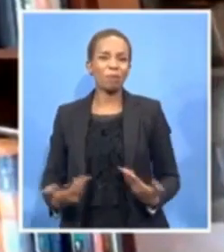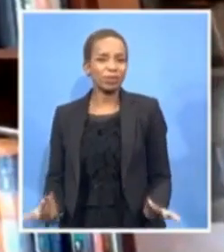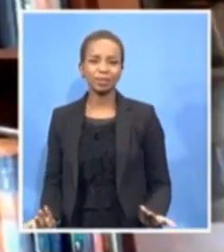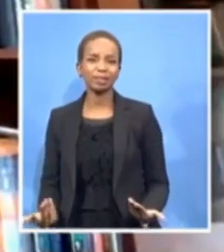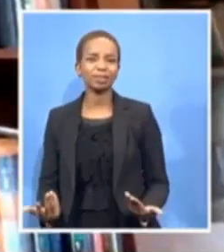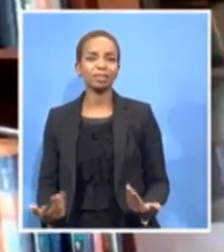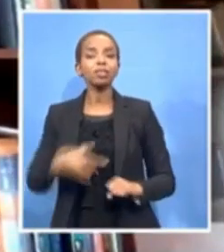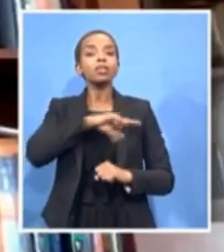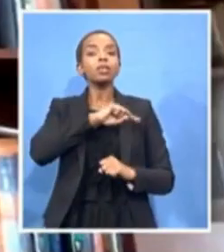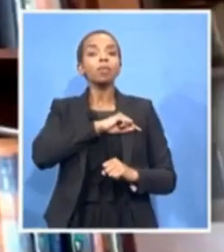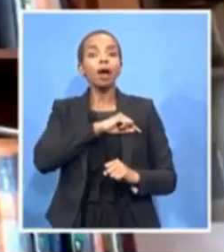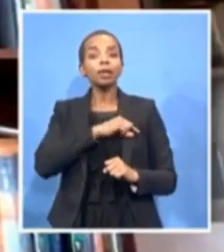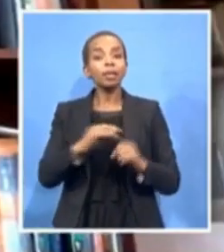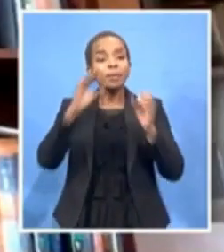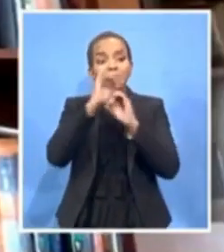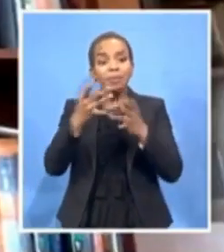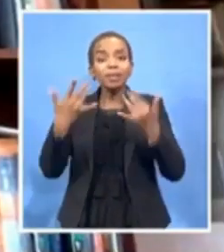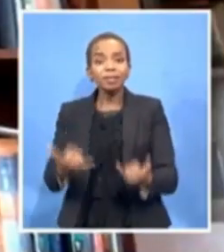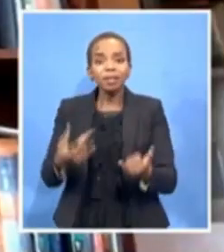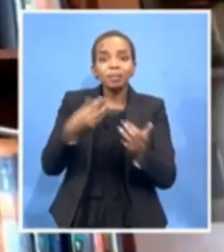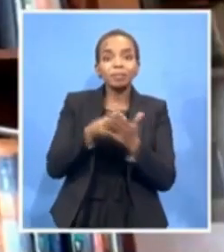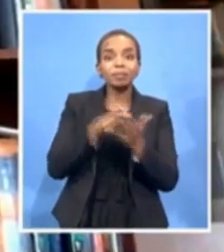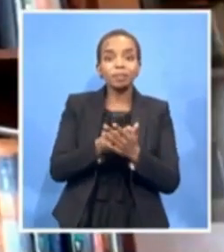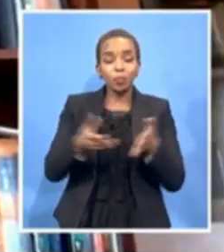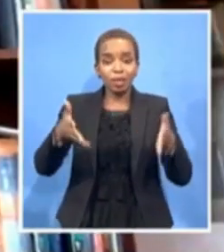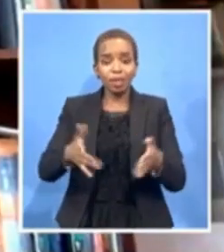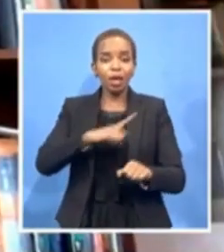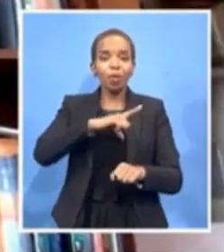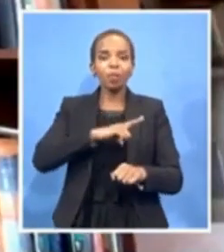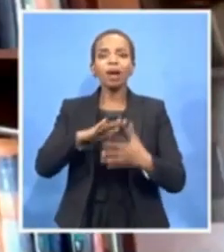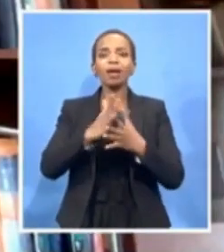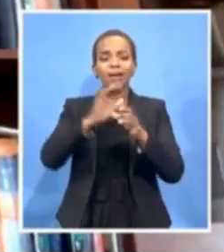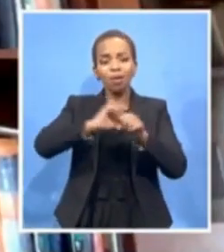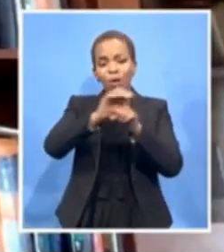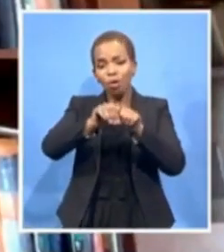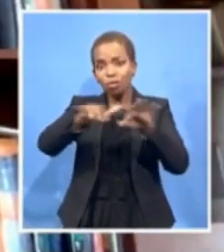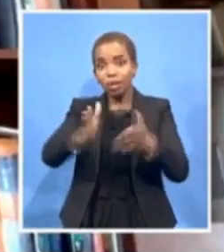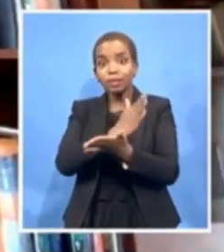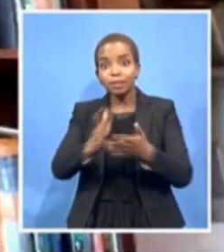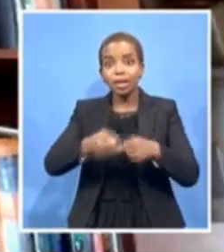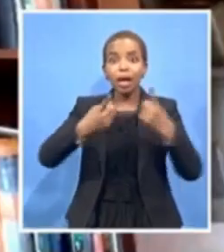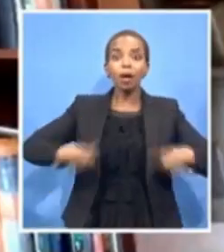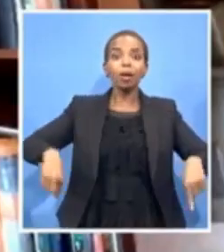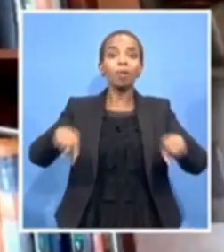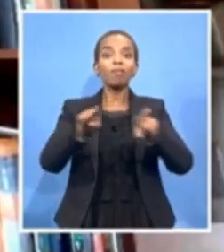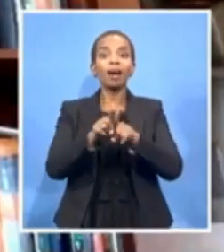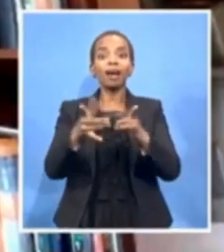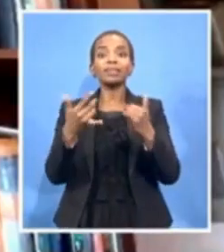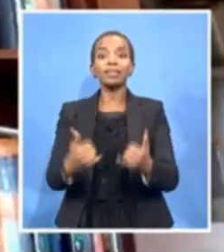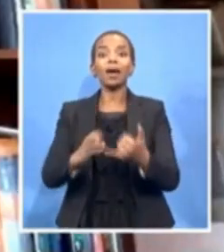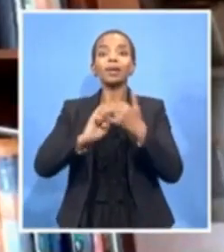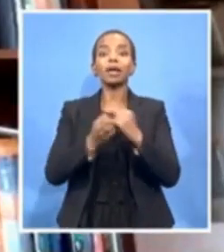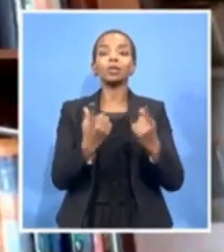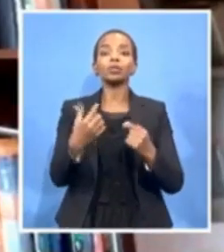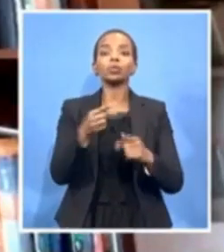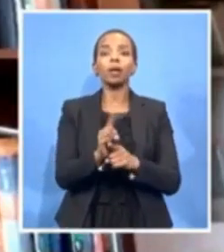here during the corona, and some of us are now trying to hoard dollars because our countries mean nothing